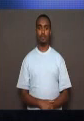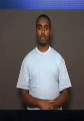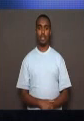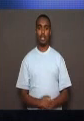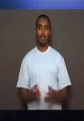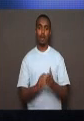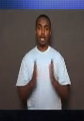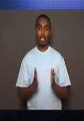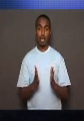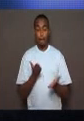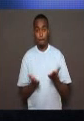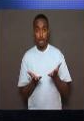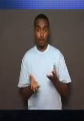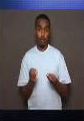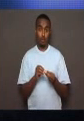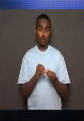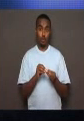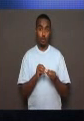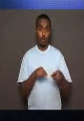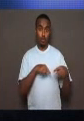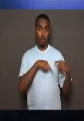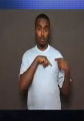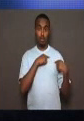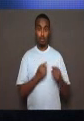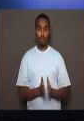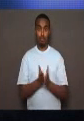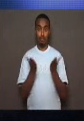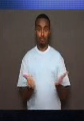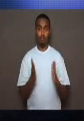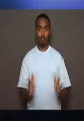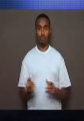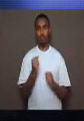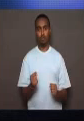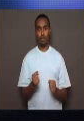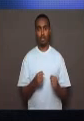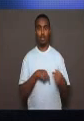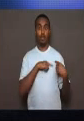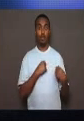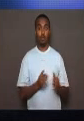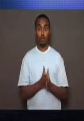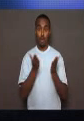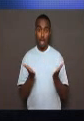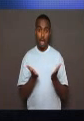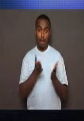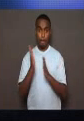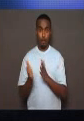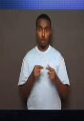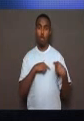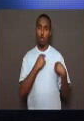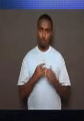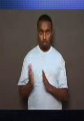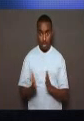A writer may also be a novelist. A novelist is a writer who produces